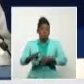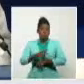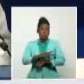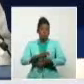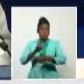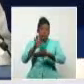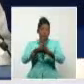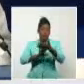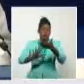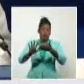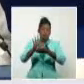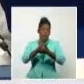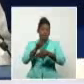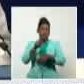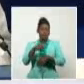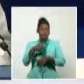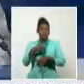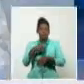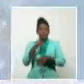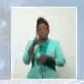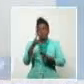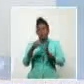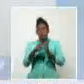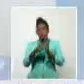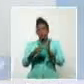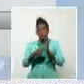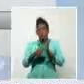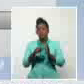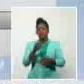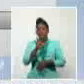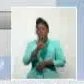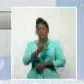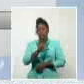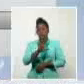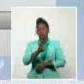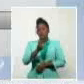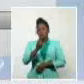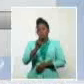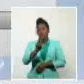263,208 deaths, which gives a lethality of